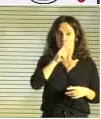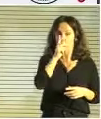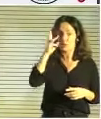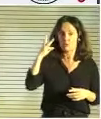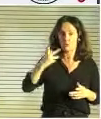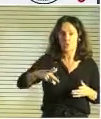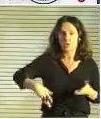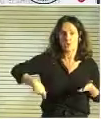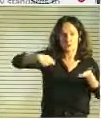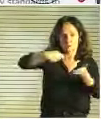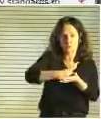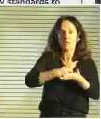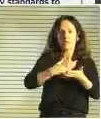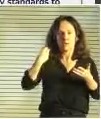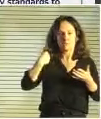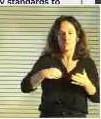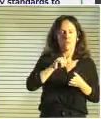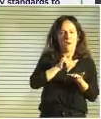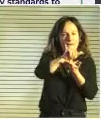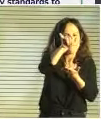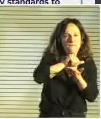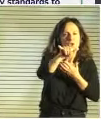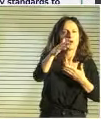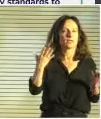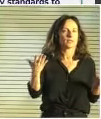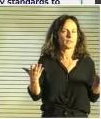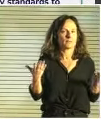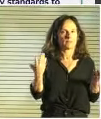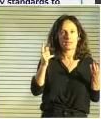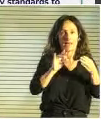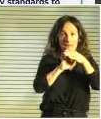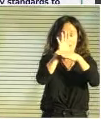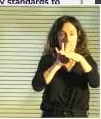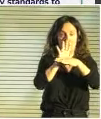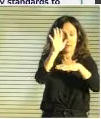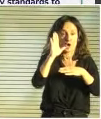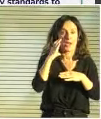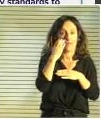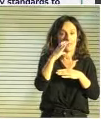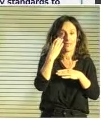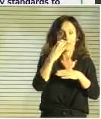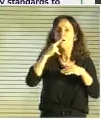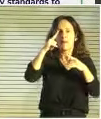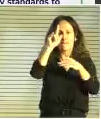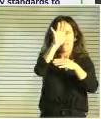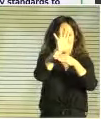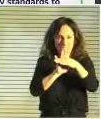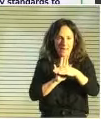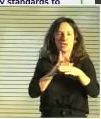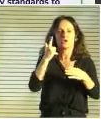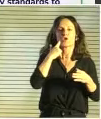carbon emissions in the last years. We have certified our excursions. We have certified our hotels. We have